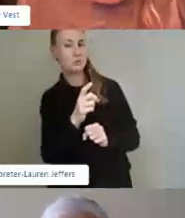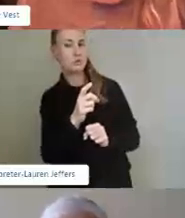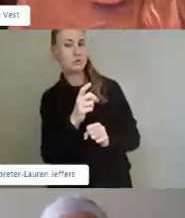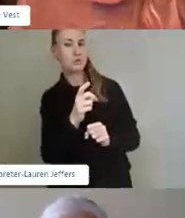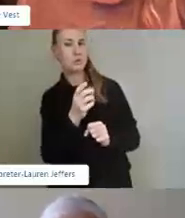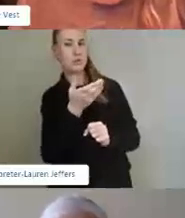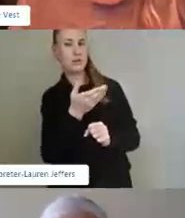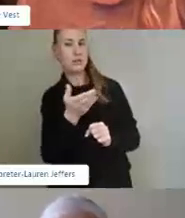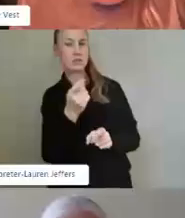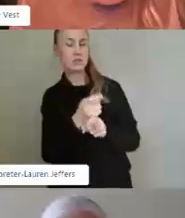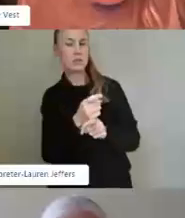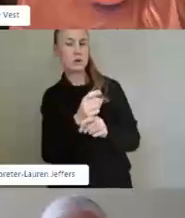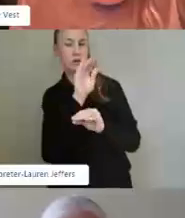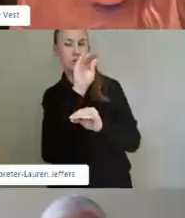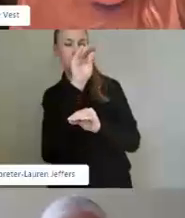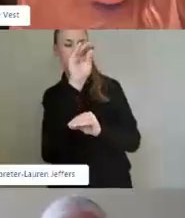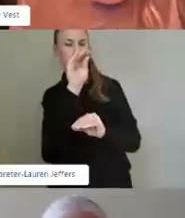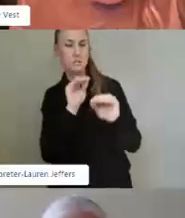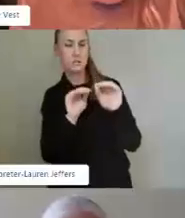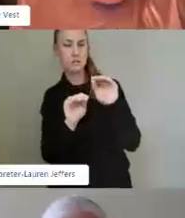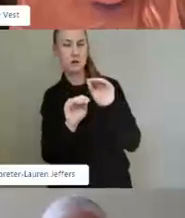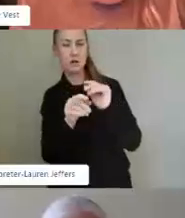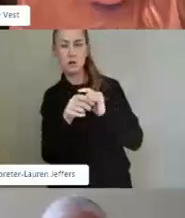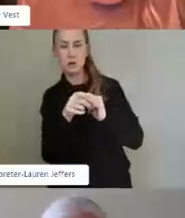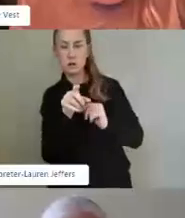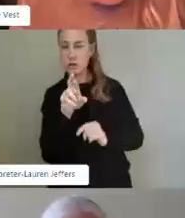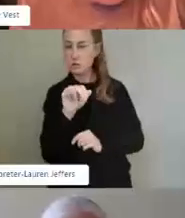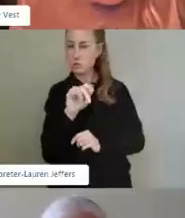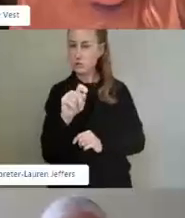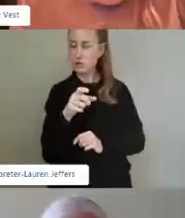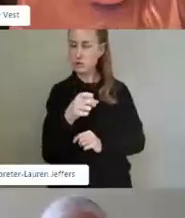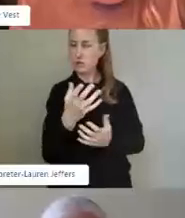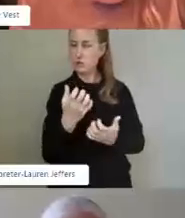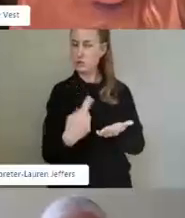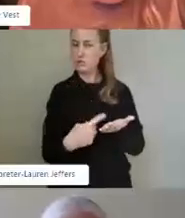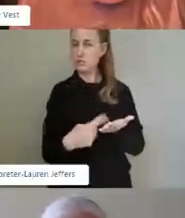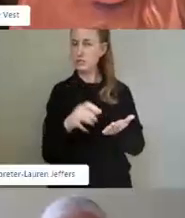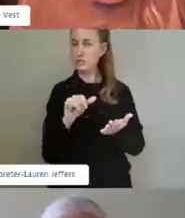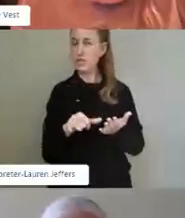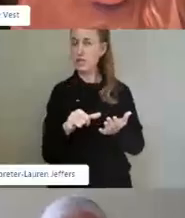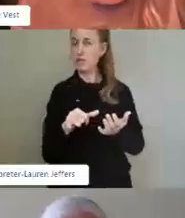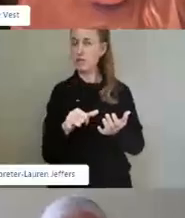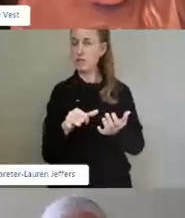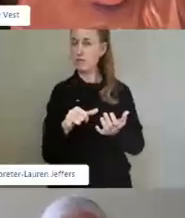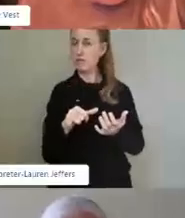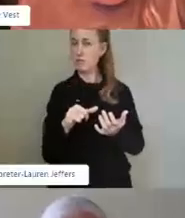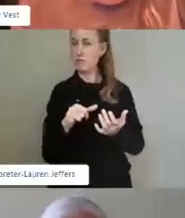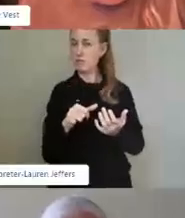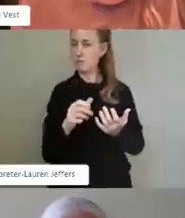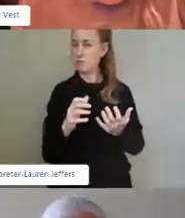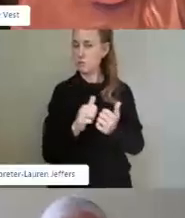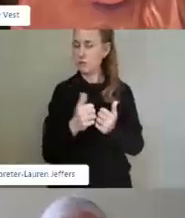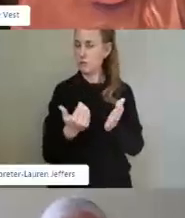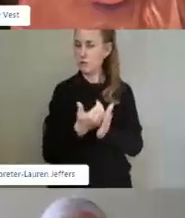spot. Okay. Rita, do you want to discuss that when we go under to that new business item? Or do you have any